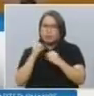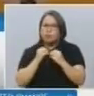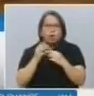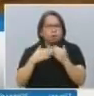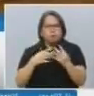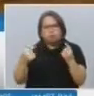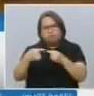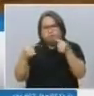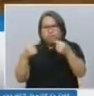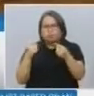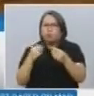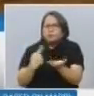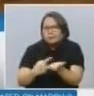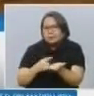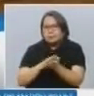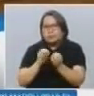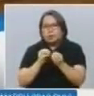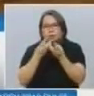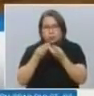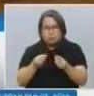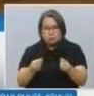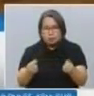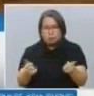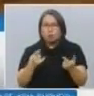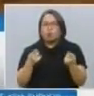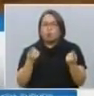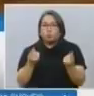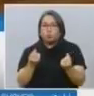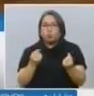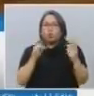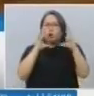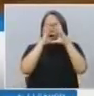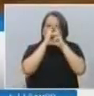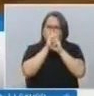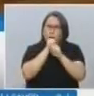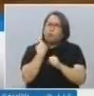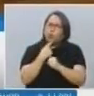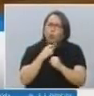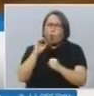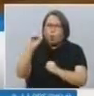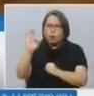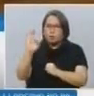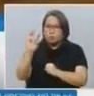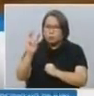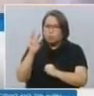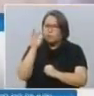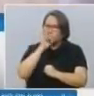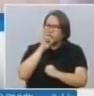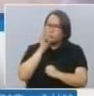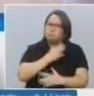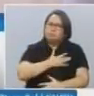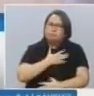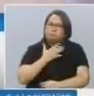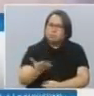means. We admire our Filipino migrant workers for their selflessness